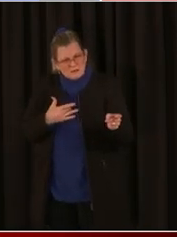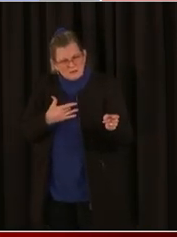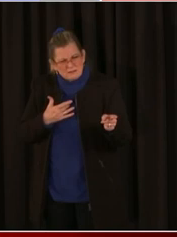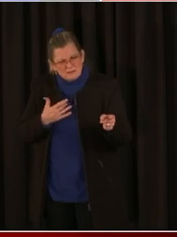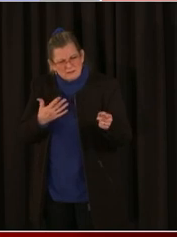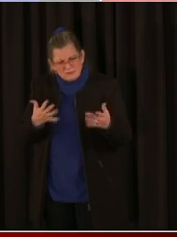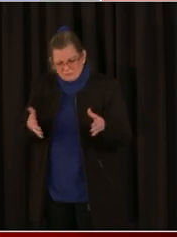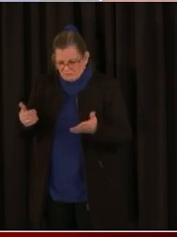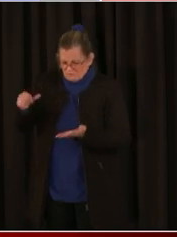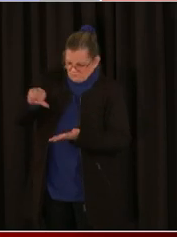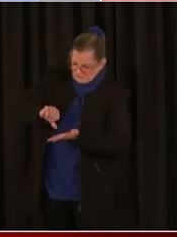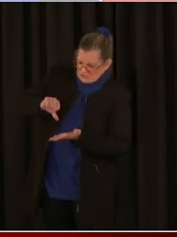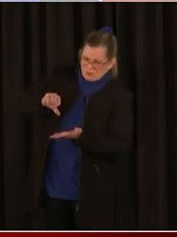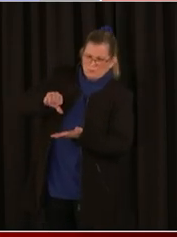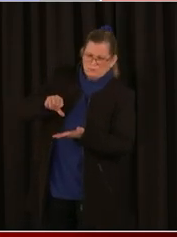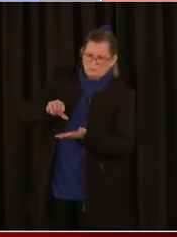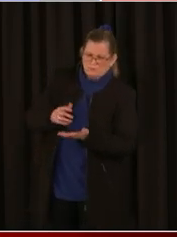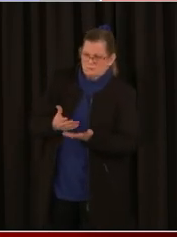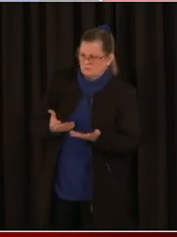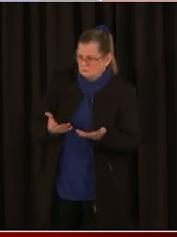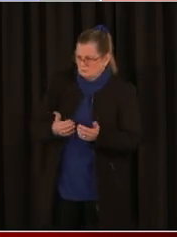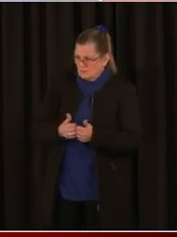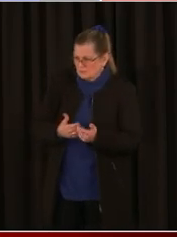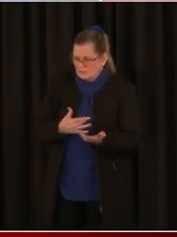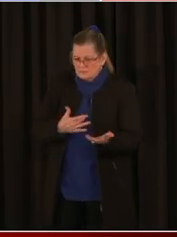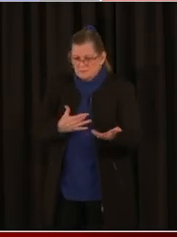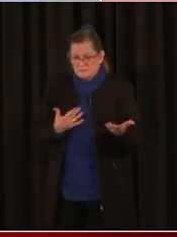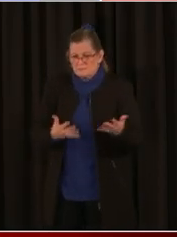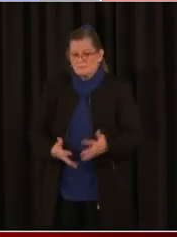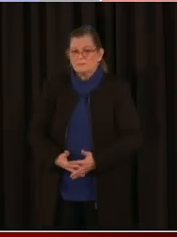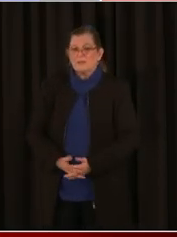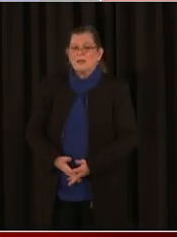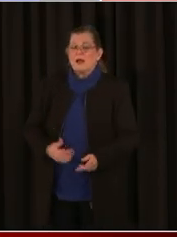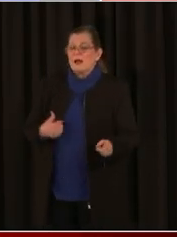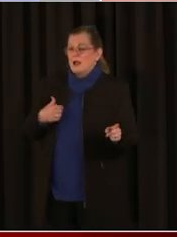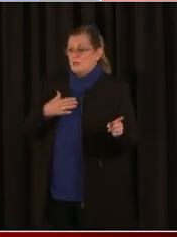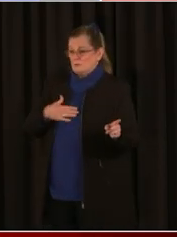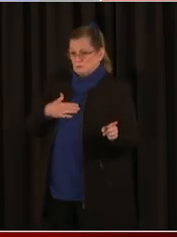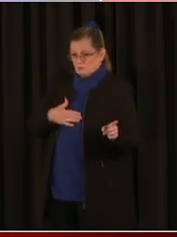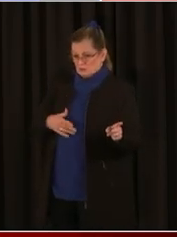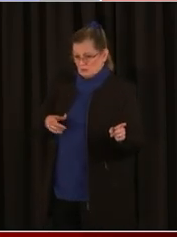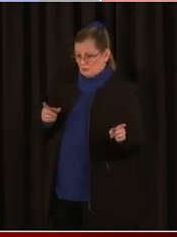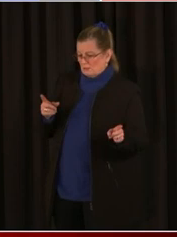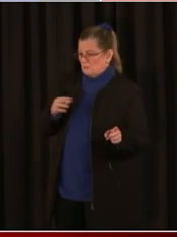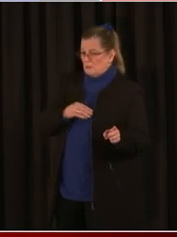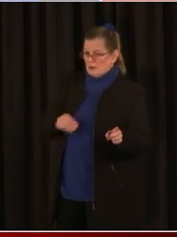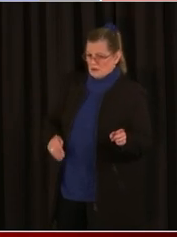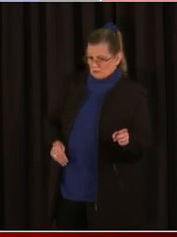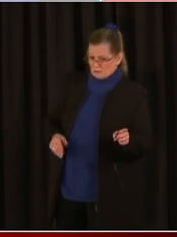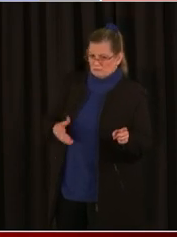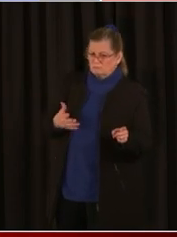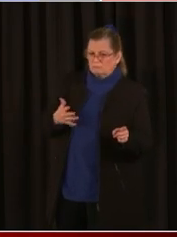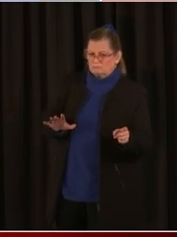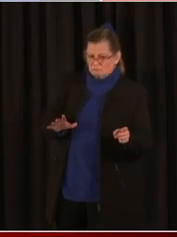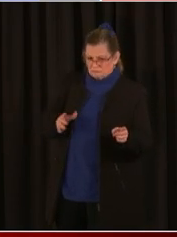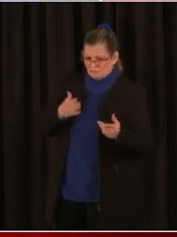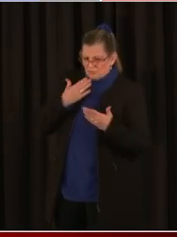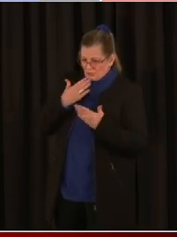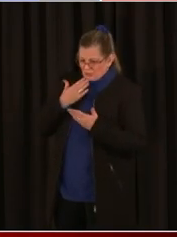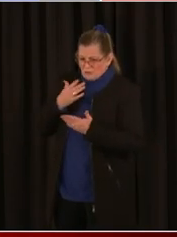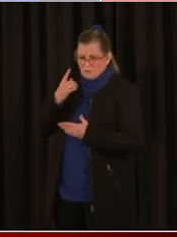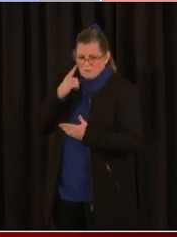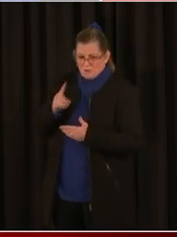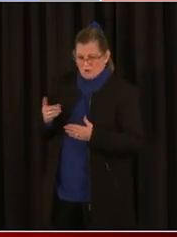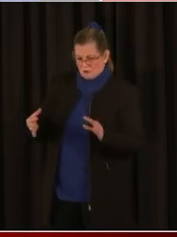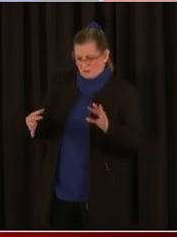overridden? Well, let me begin by saying that I appreciate the mayor's graciousness that we combine these